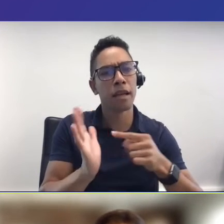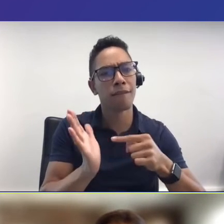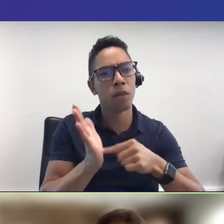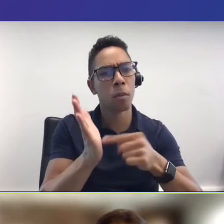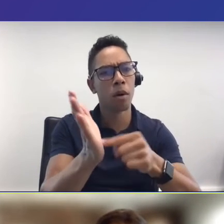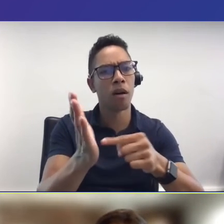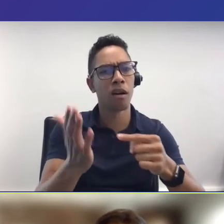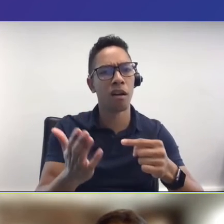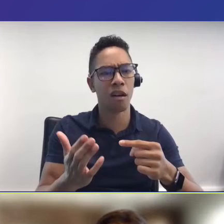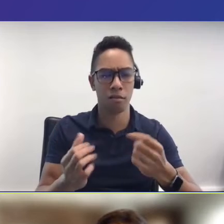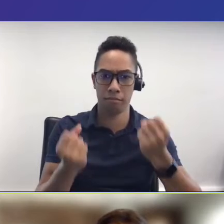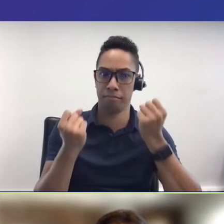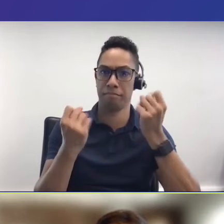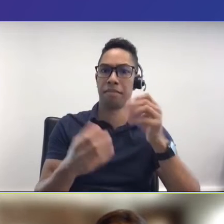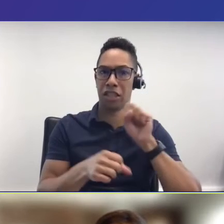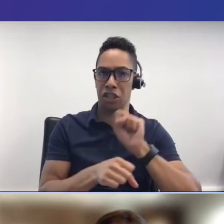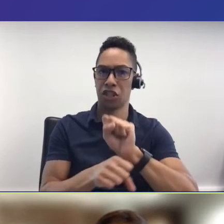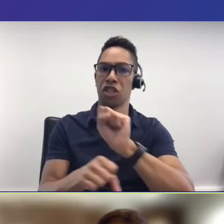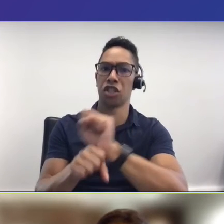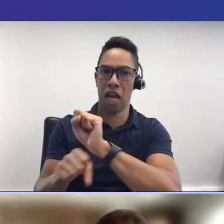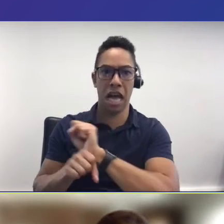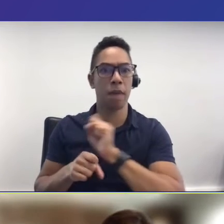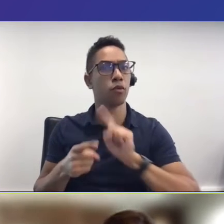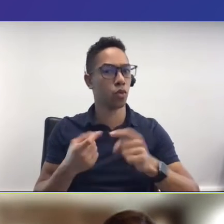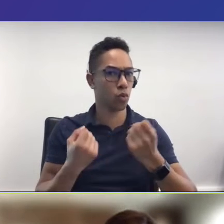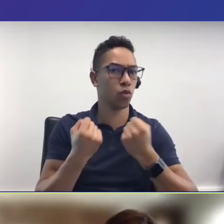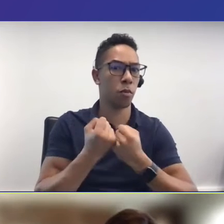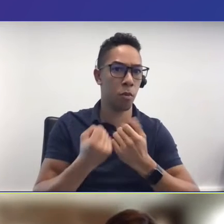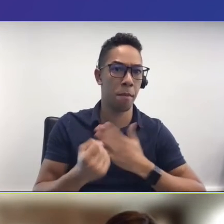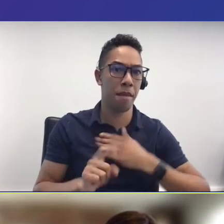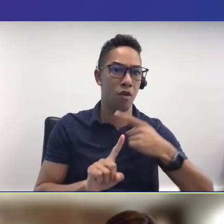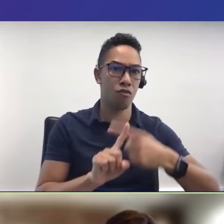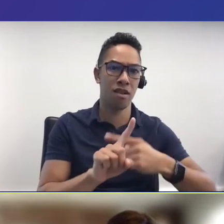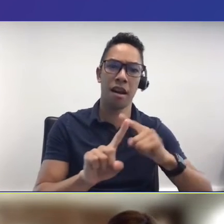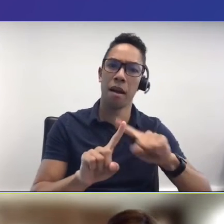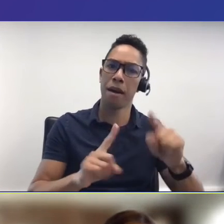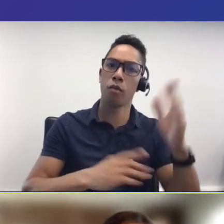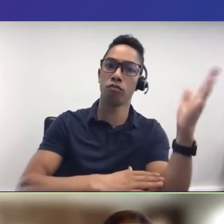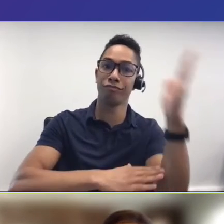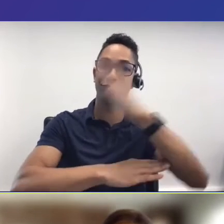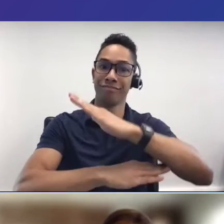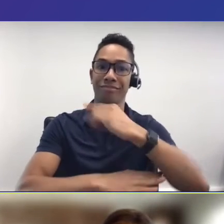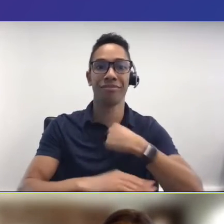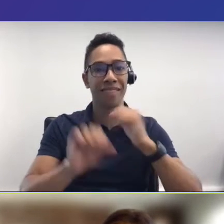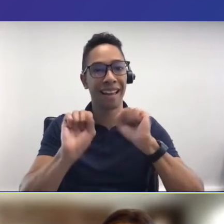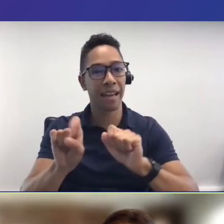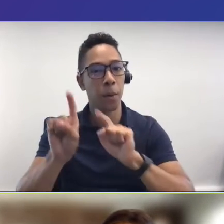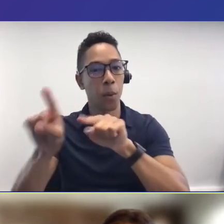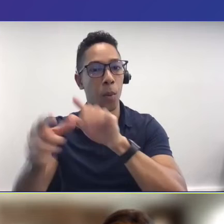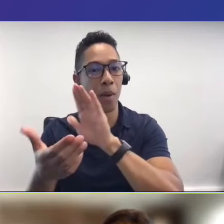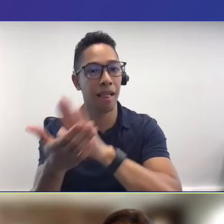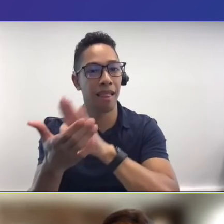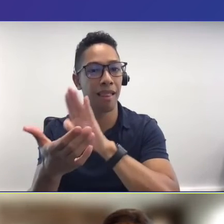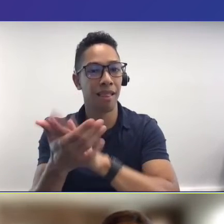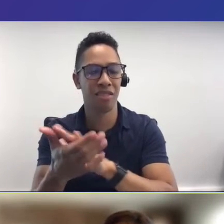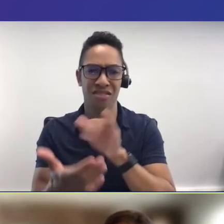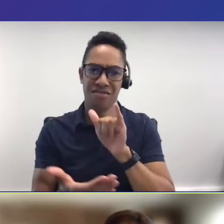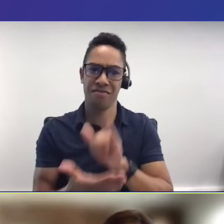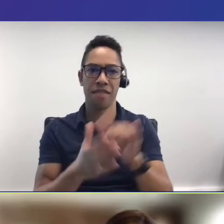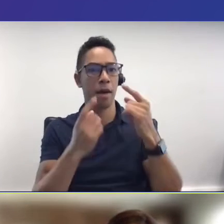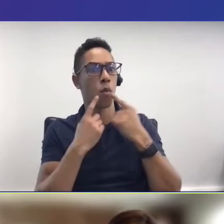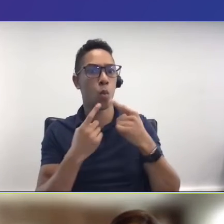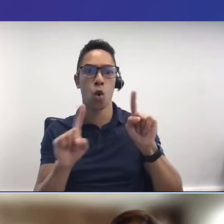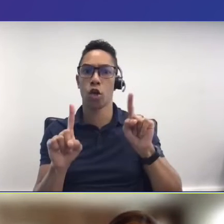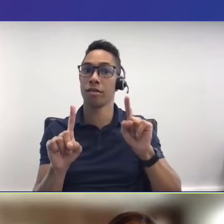I did have many, many jobs to support that, but I definitely could go to class during the day. So somehow that all worked. And I know that's very